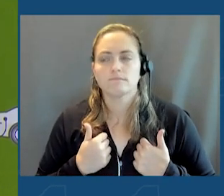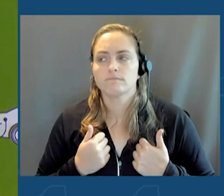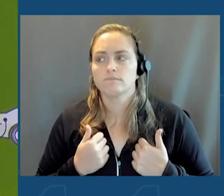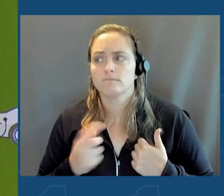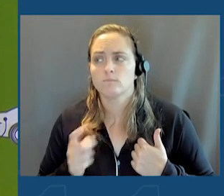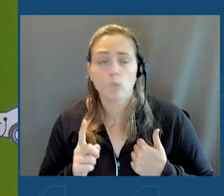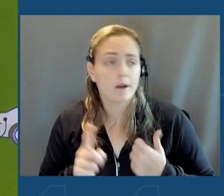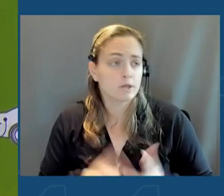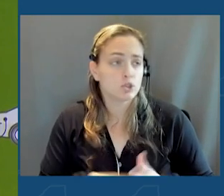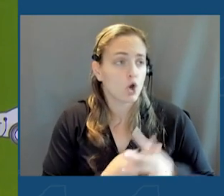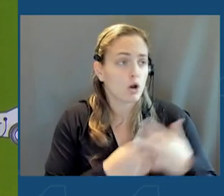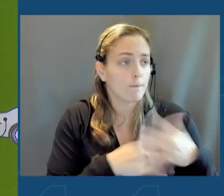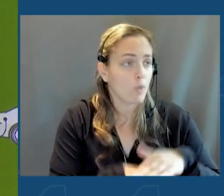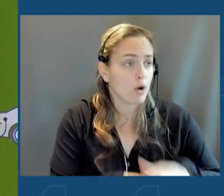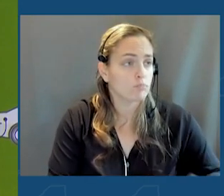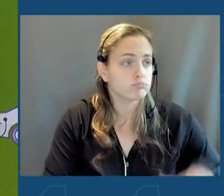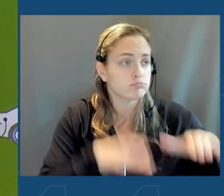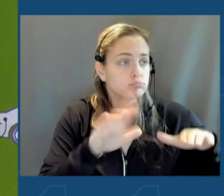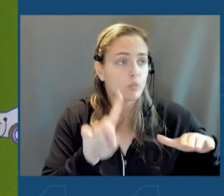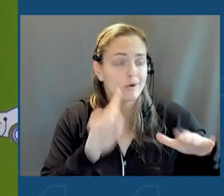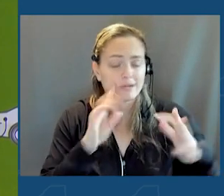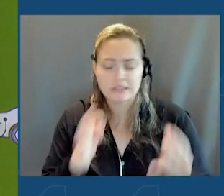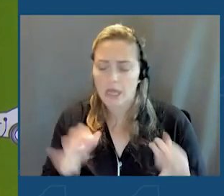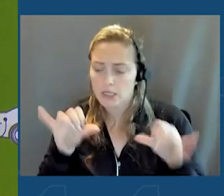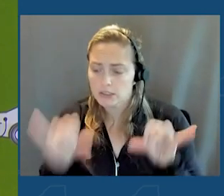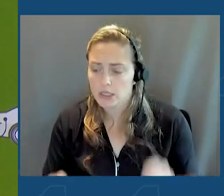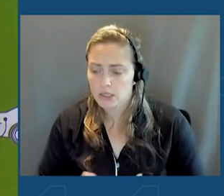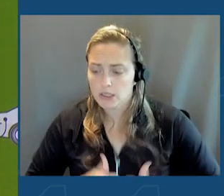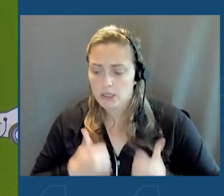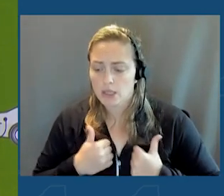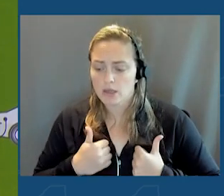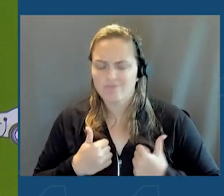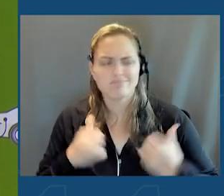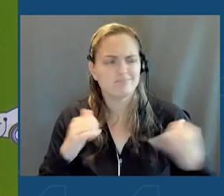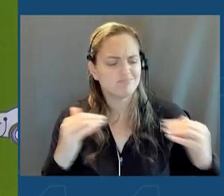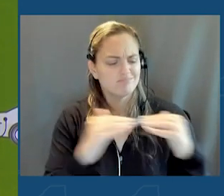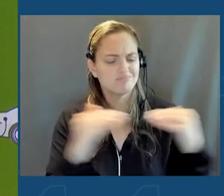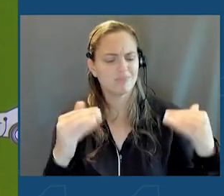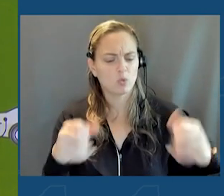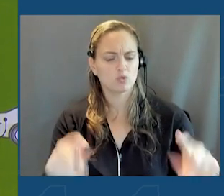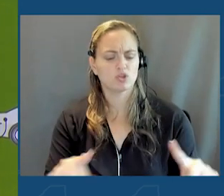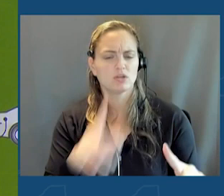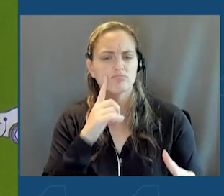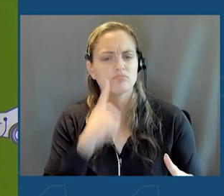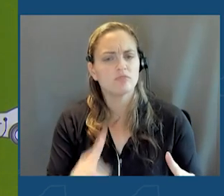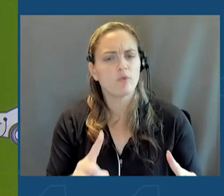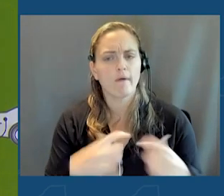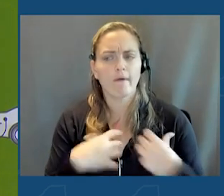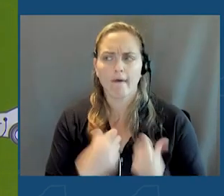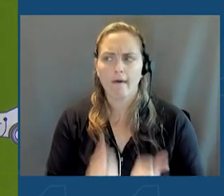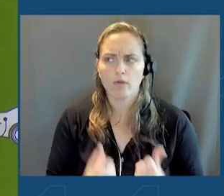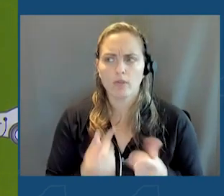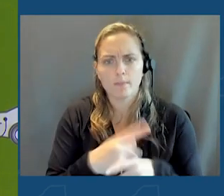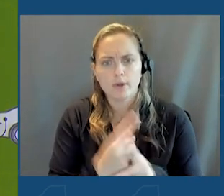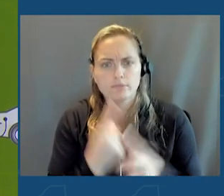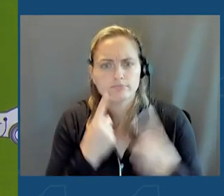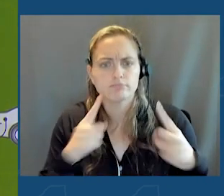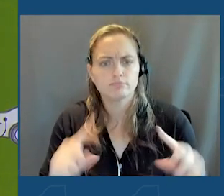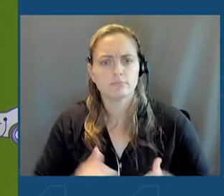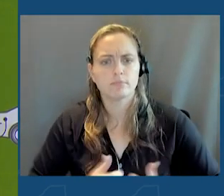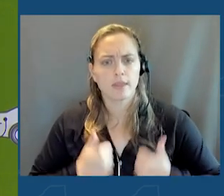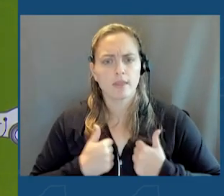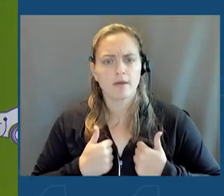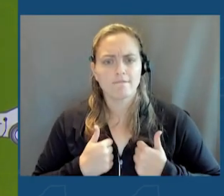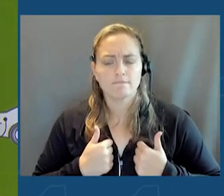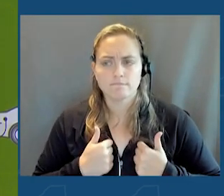life or where they choose to live, should have the same shot at a healthy, productive life, full